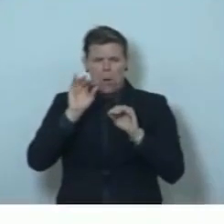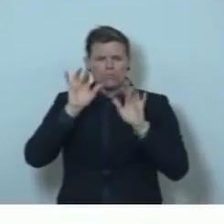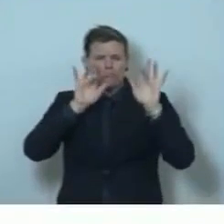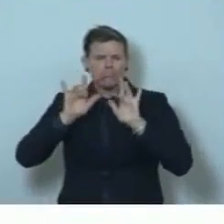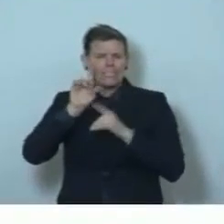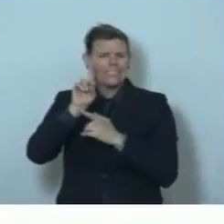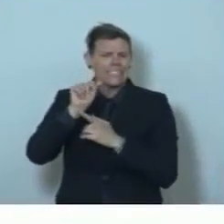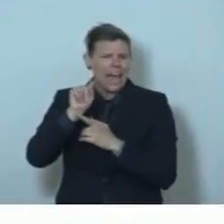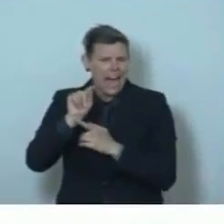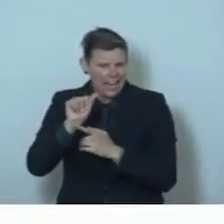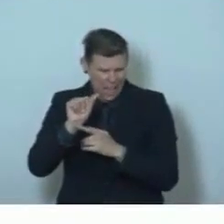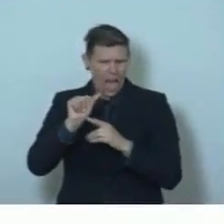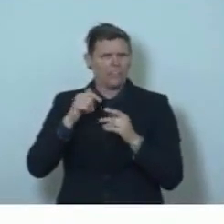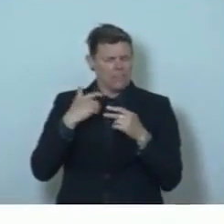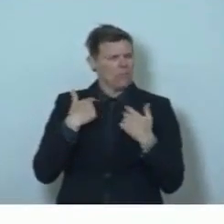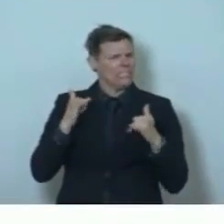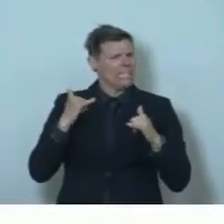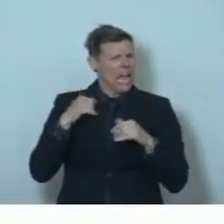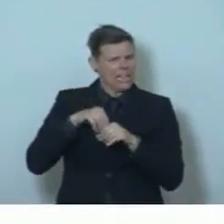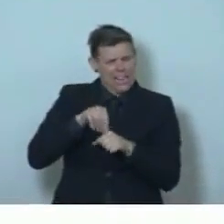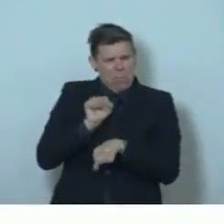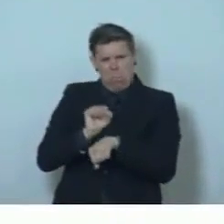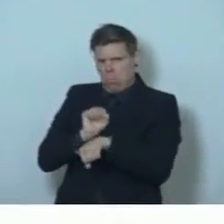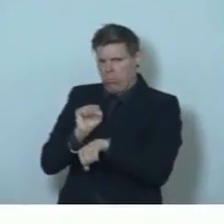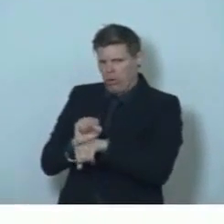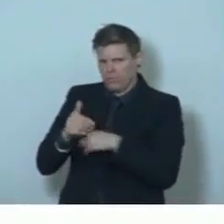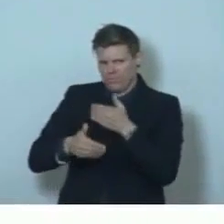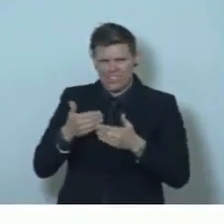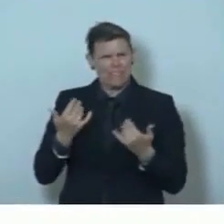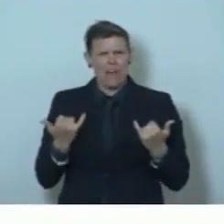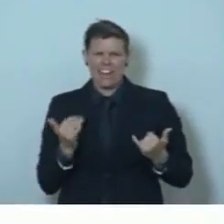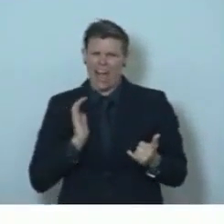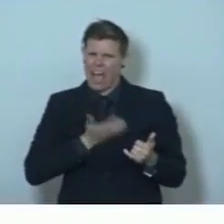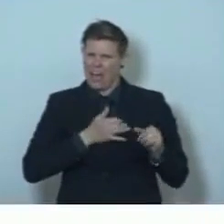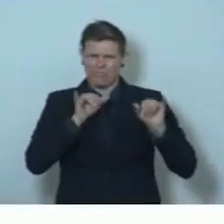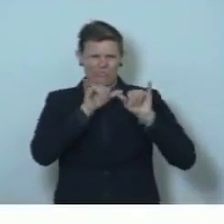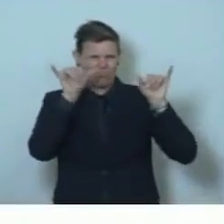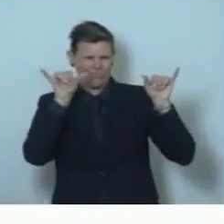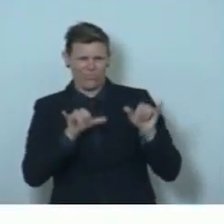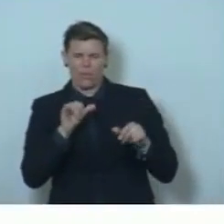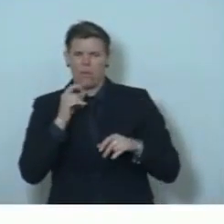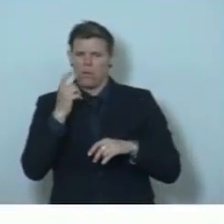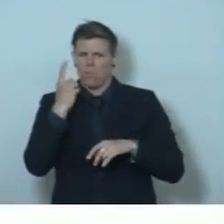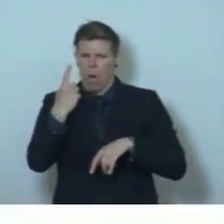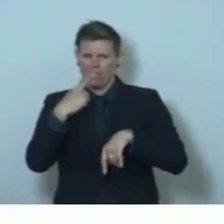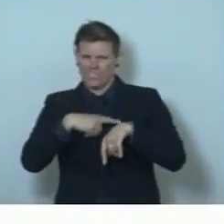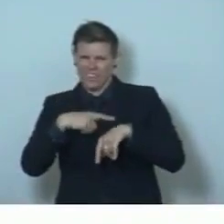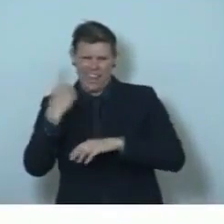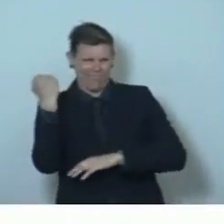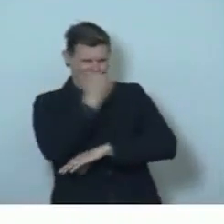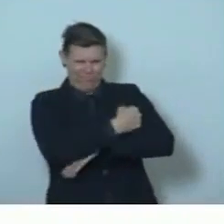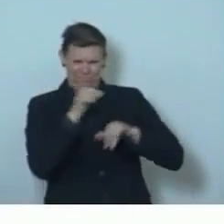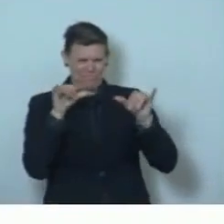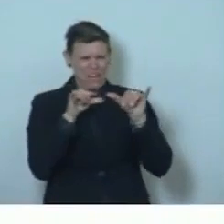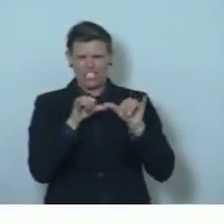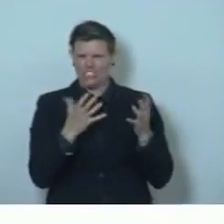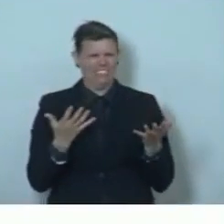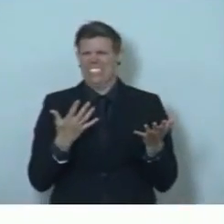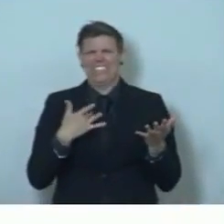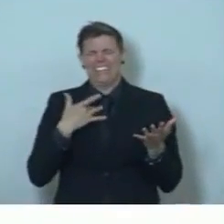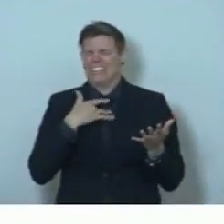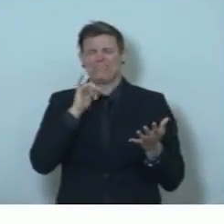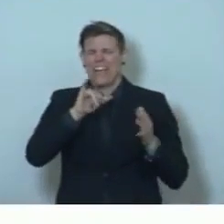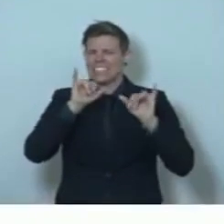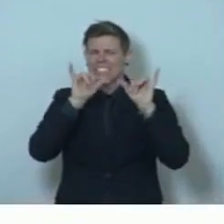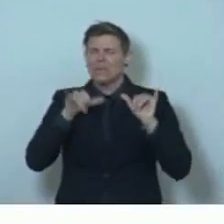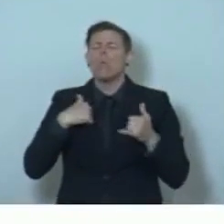that, and it turns out the existing system only keeps one timestamp, so it's very hard to measure 2 different times. And so